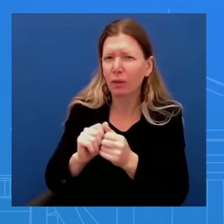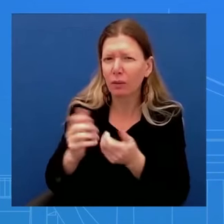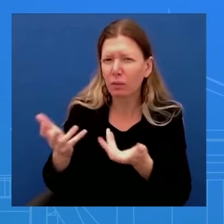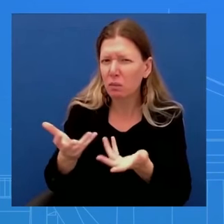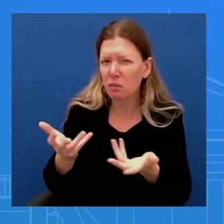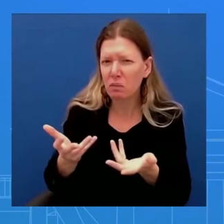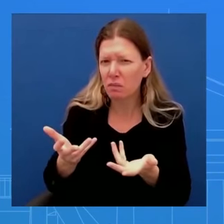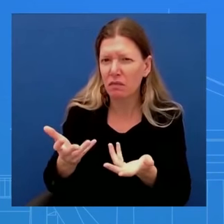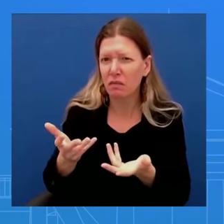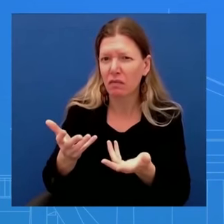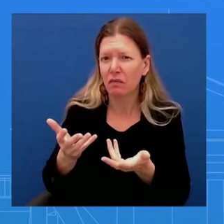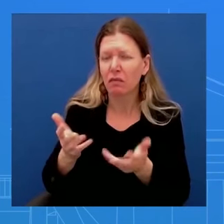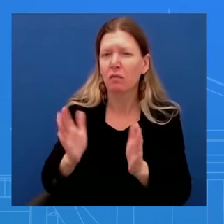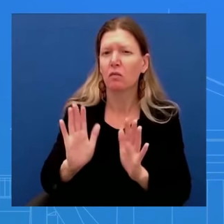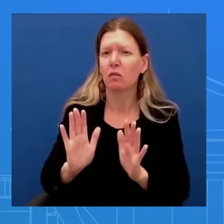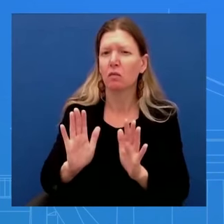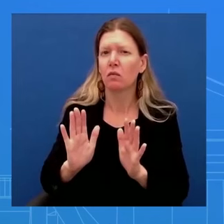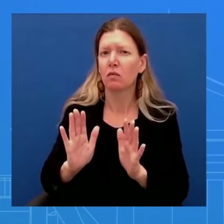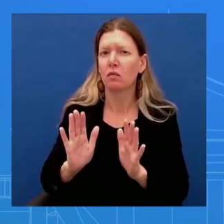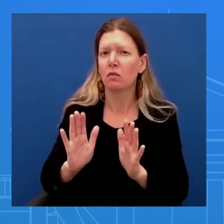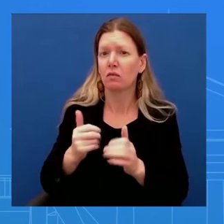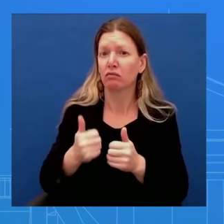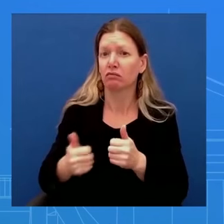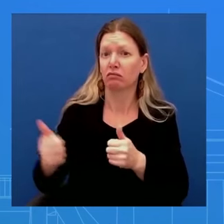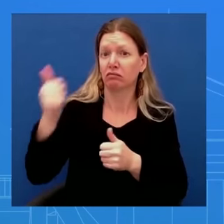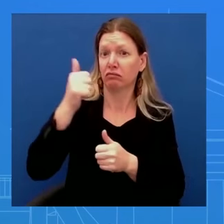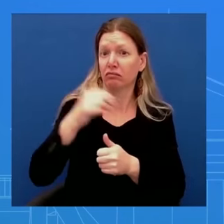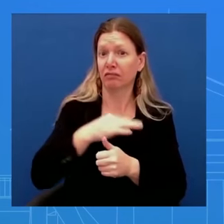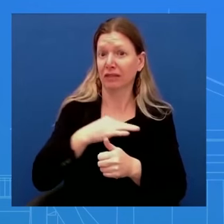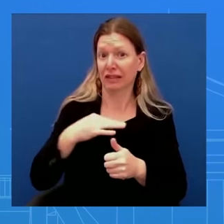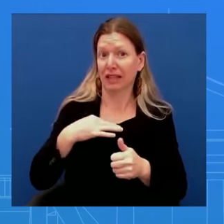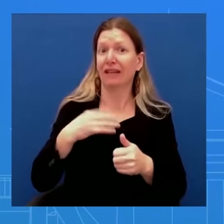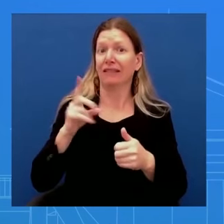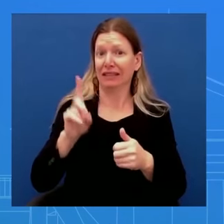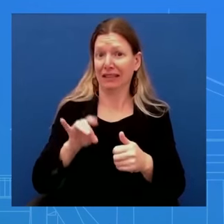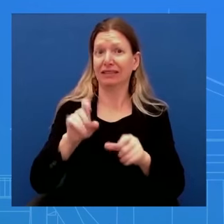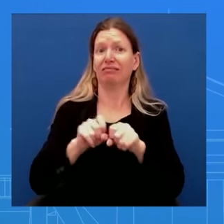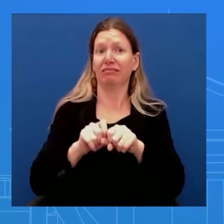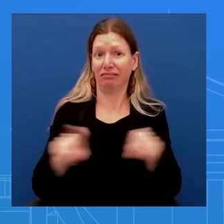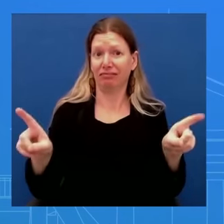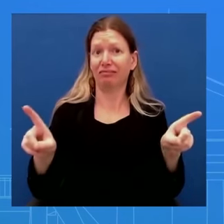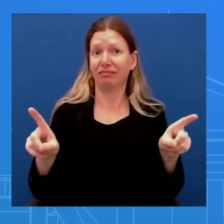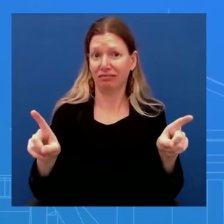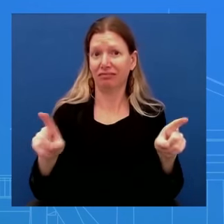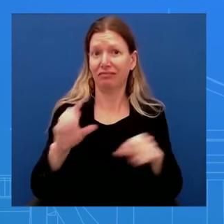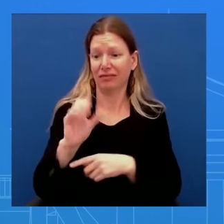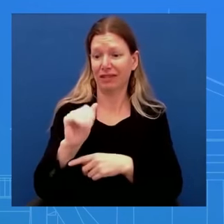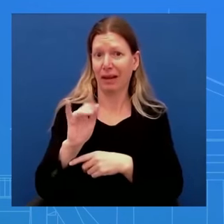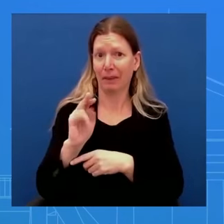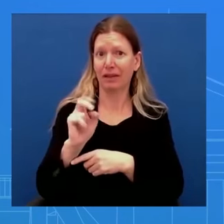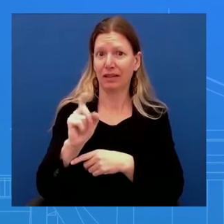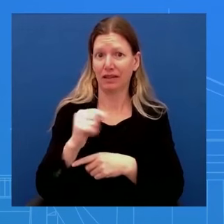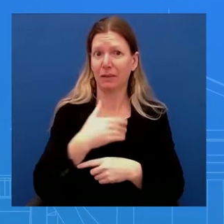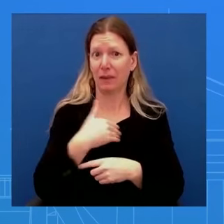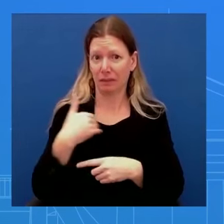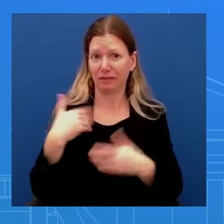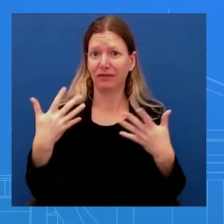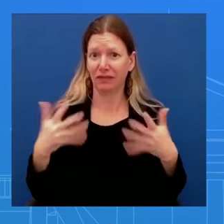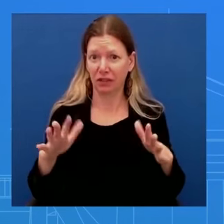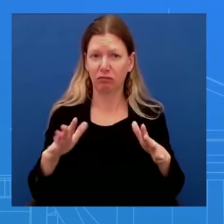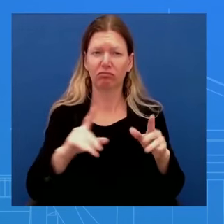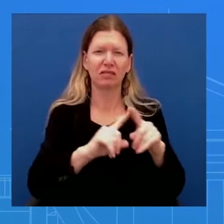that the chief of staff put out yesterday that went to the cabinet members, the agencies, about making sure that